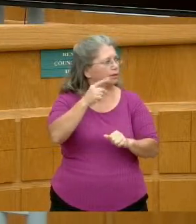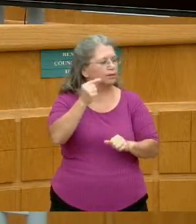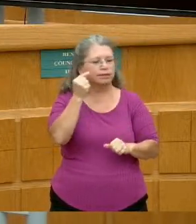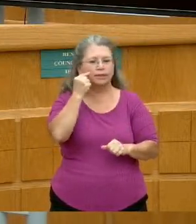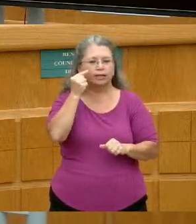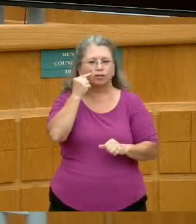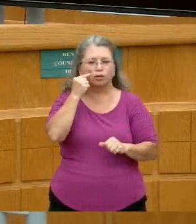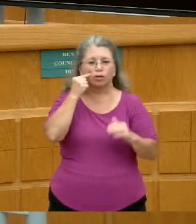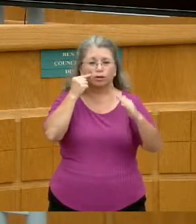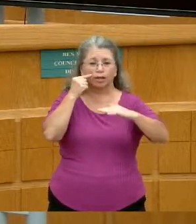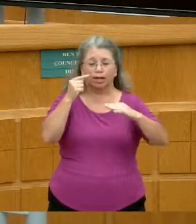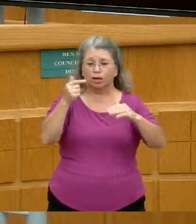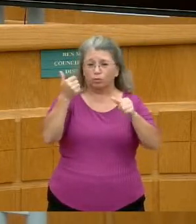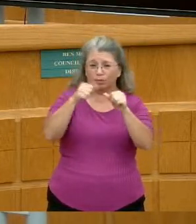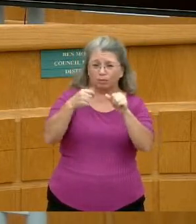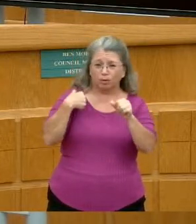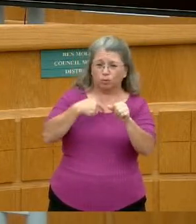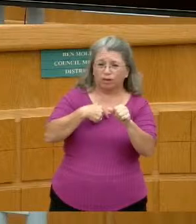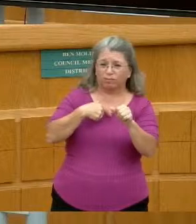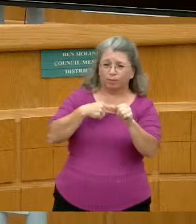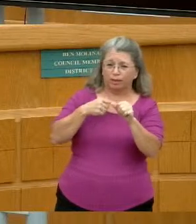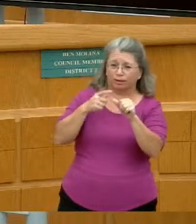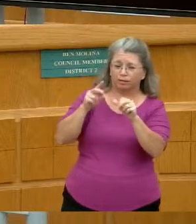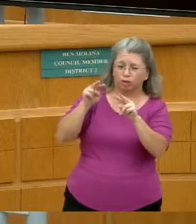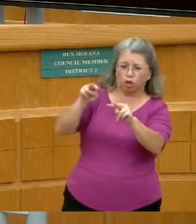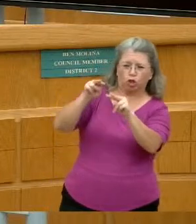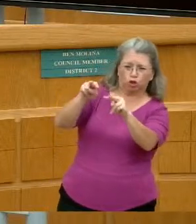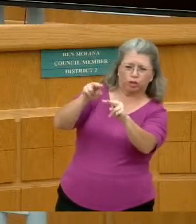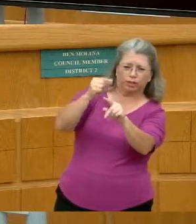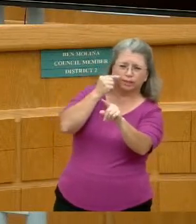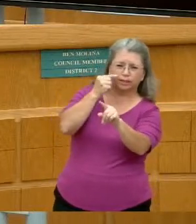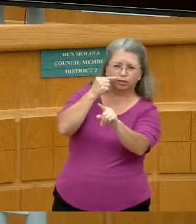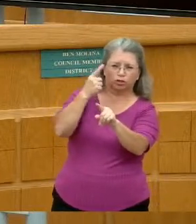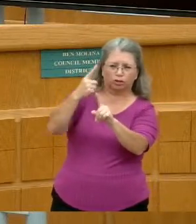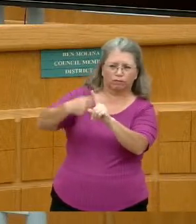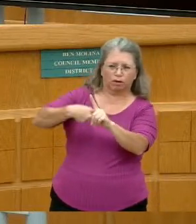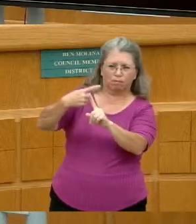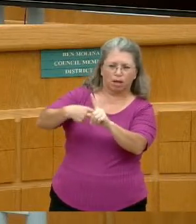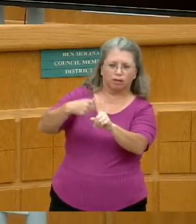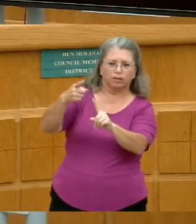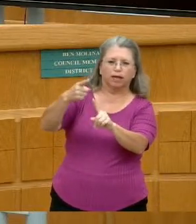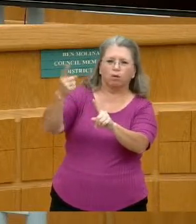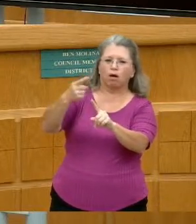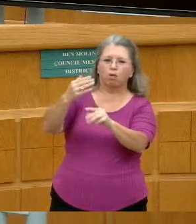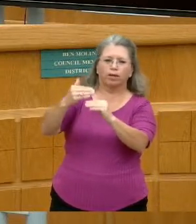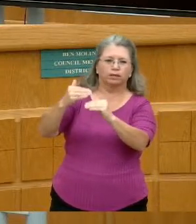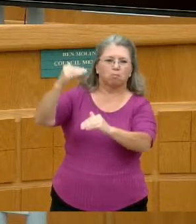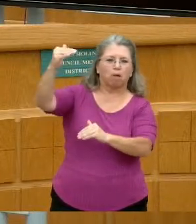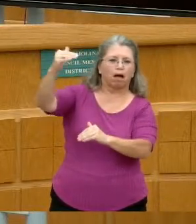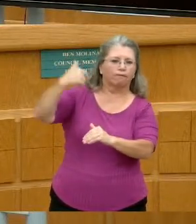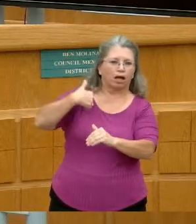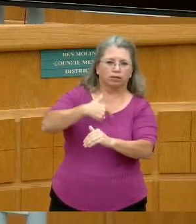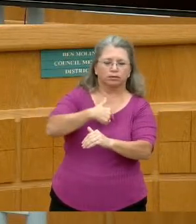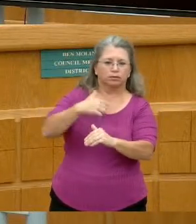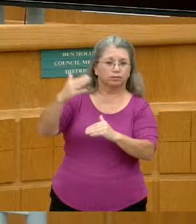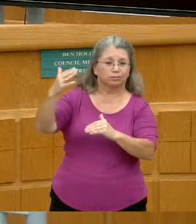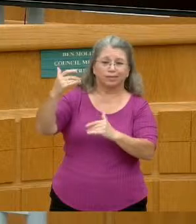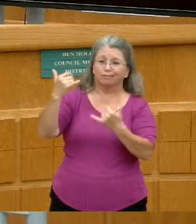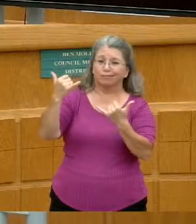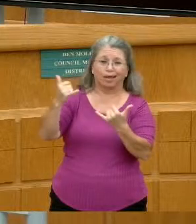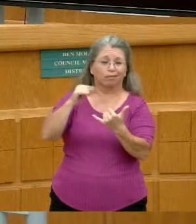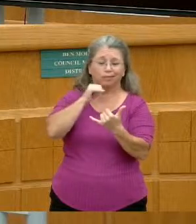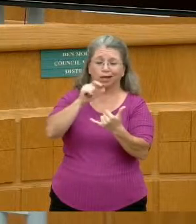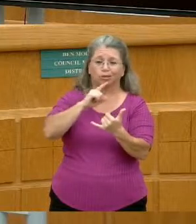You remember, we've been tracking San Antonio for months, and they were always above us, well above us. But that's not the